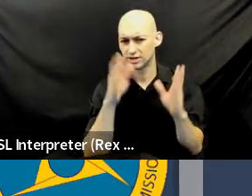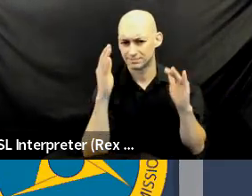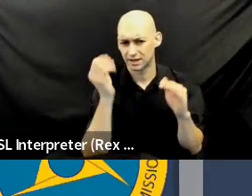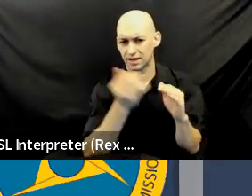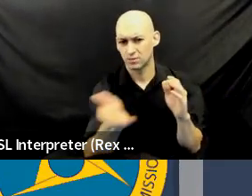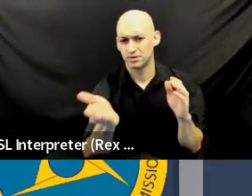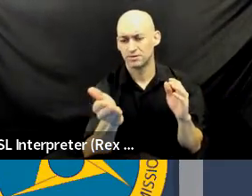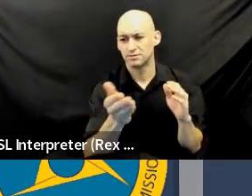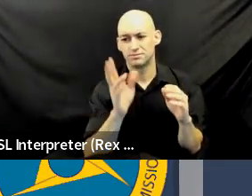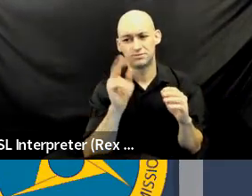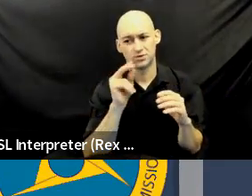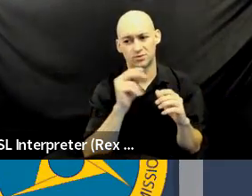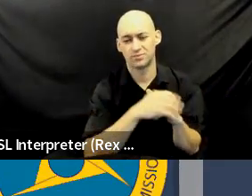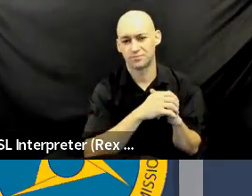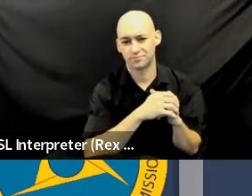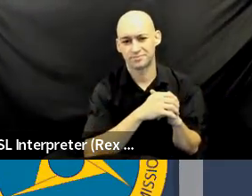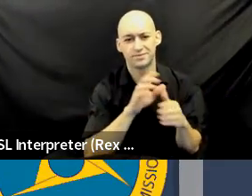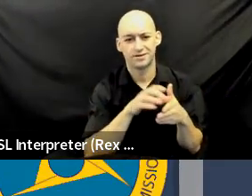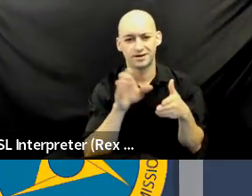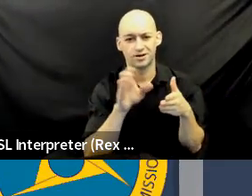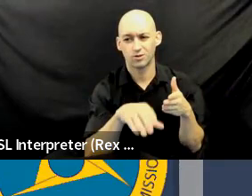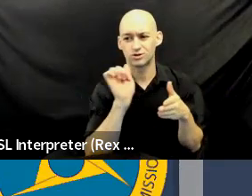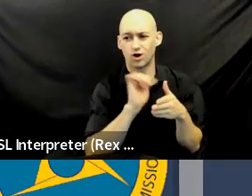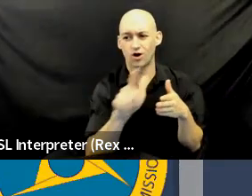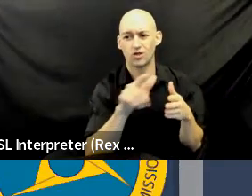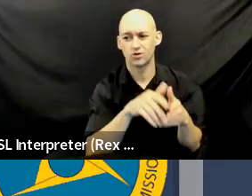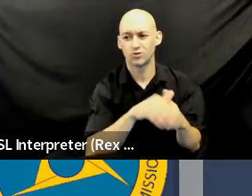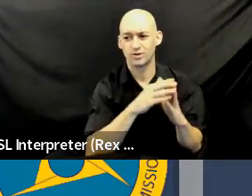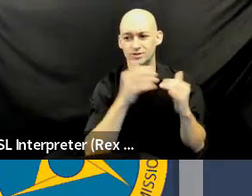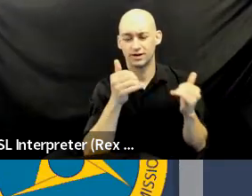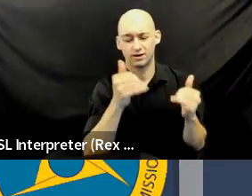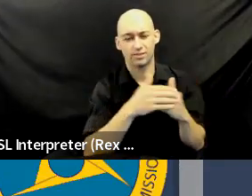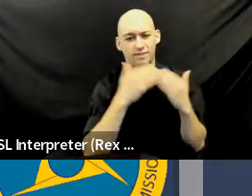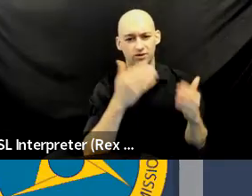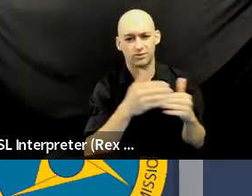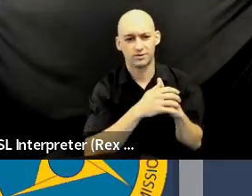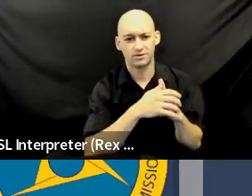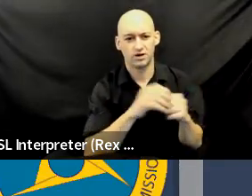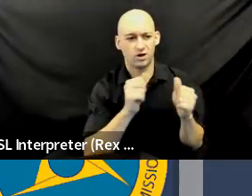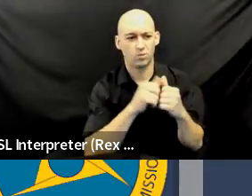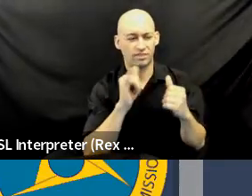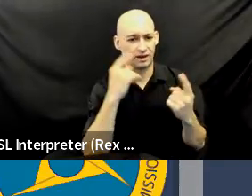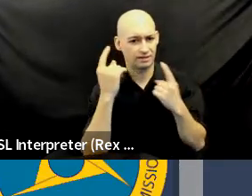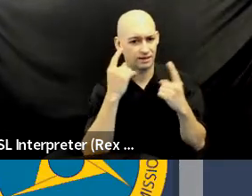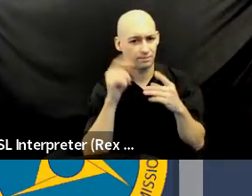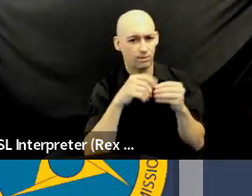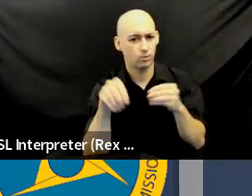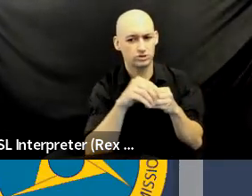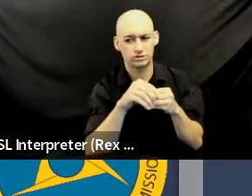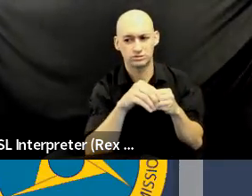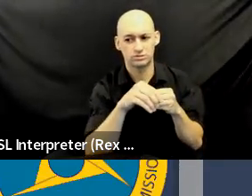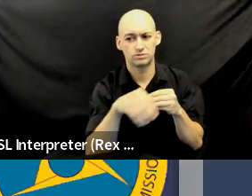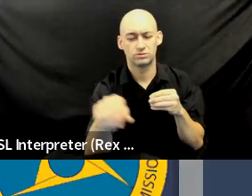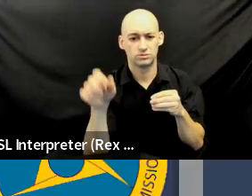you, Caleb. I think that concludes all requests at this time. Thank you. Thank you. With that, I'll entertain a motion. So moved.